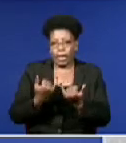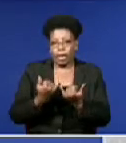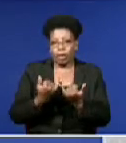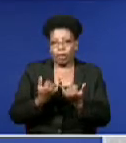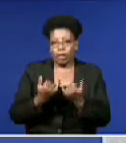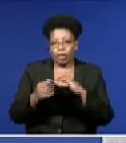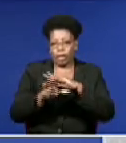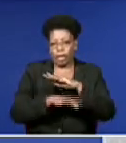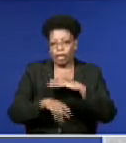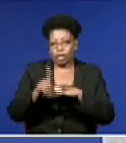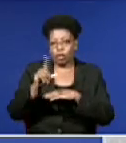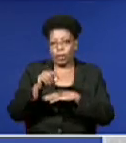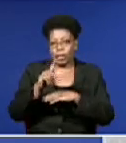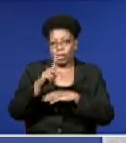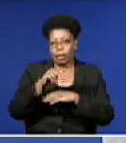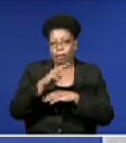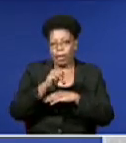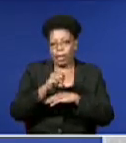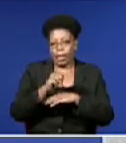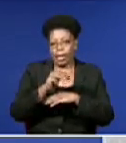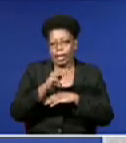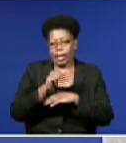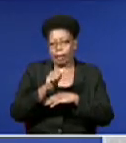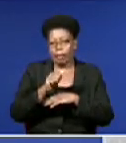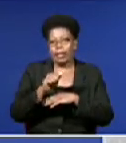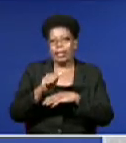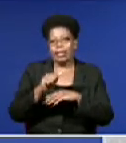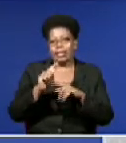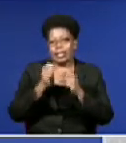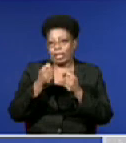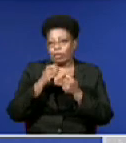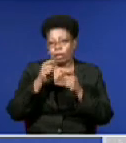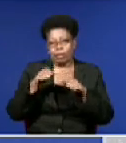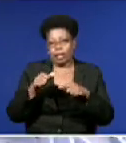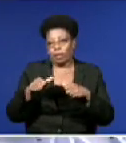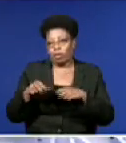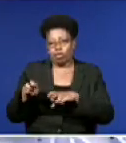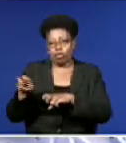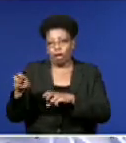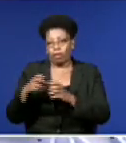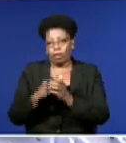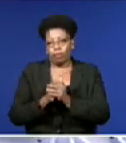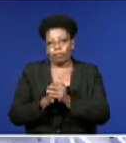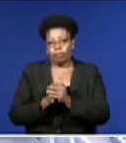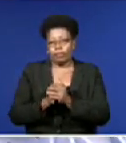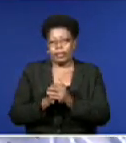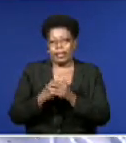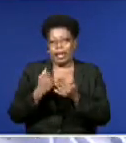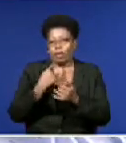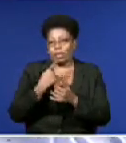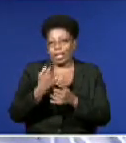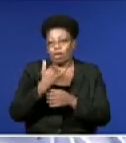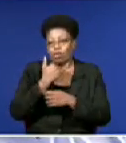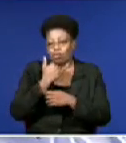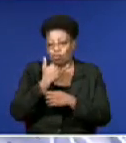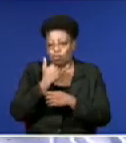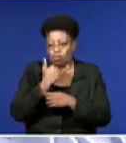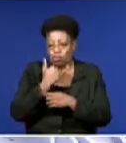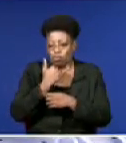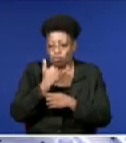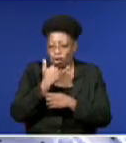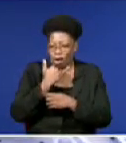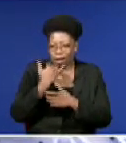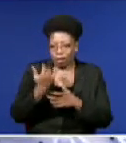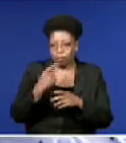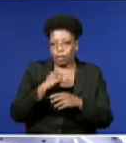the under-20 Pan Am team may not be able to travel. I think it would be wrong to say that the government has not provided